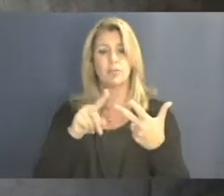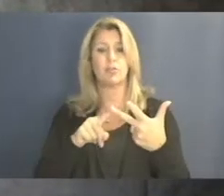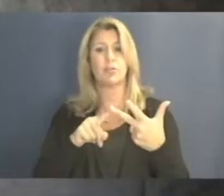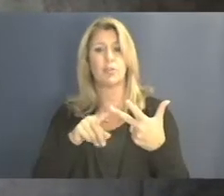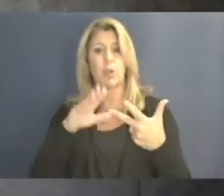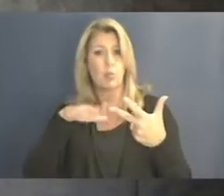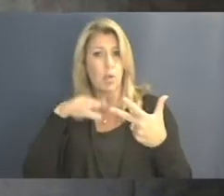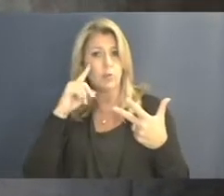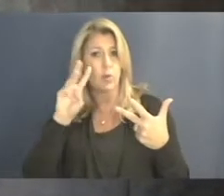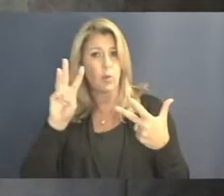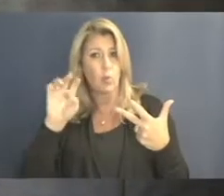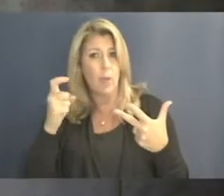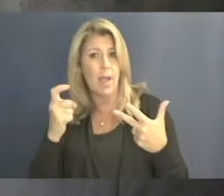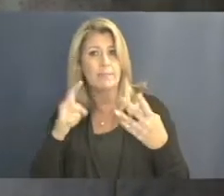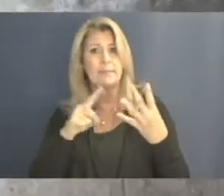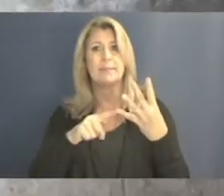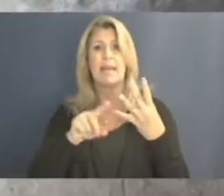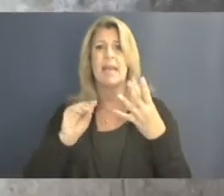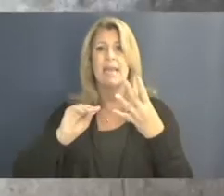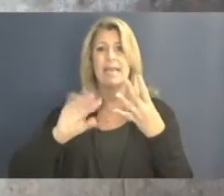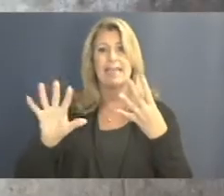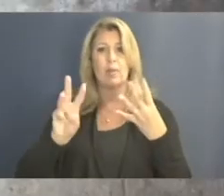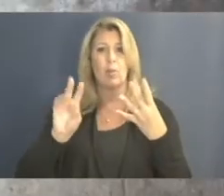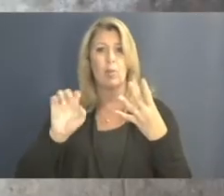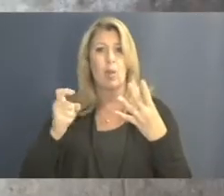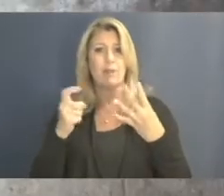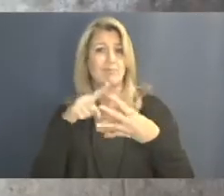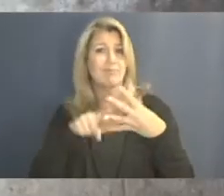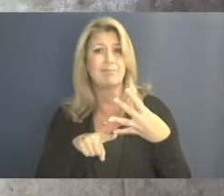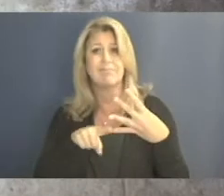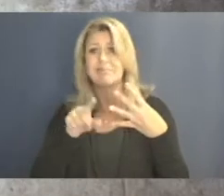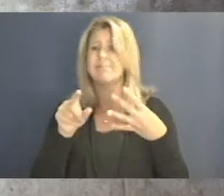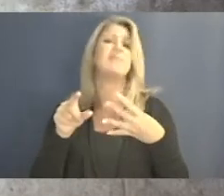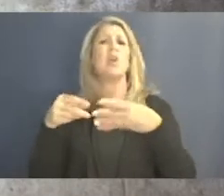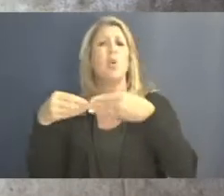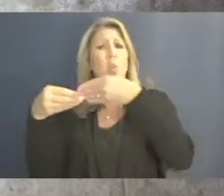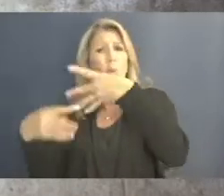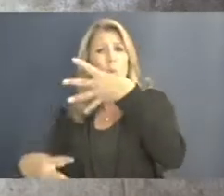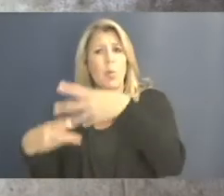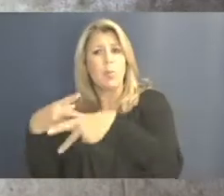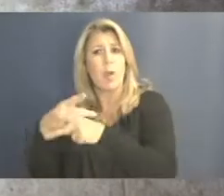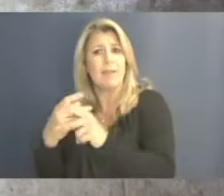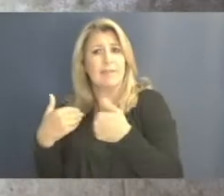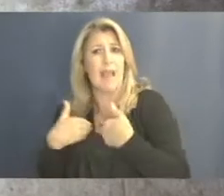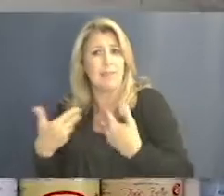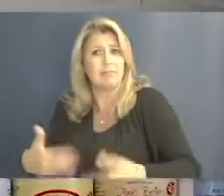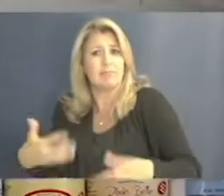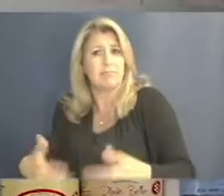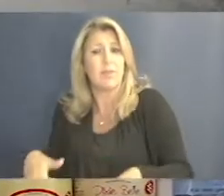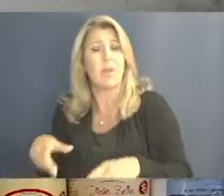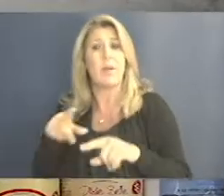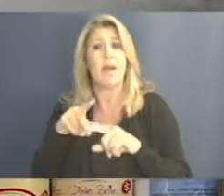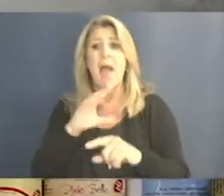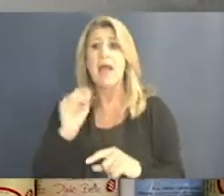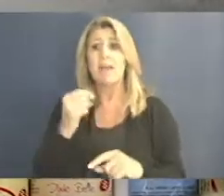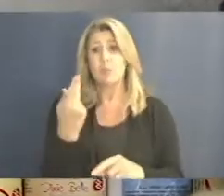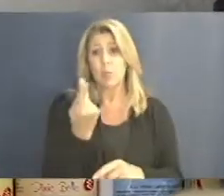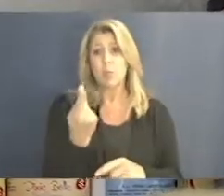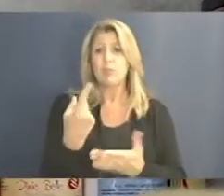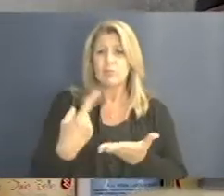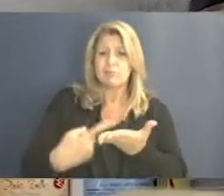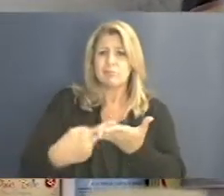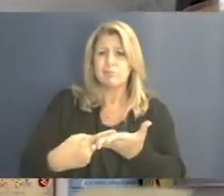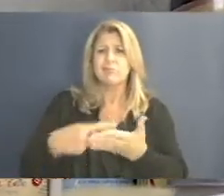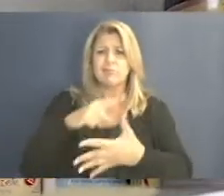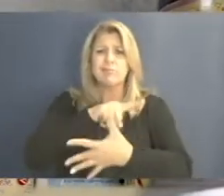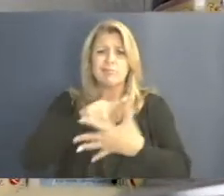paint and a brush for wax, and some clear wax. There is many more products available, and